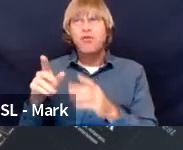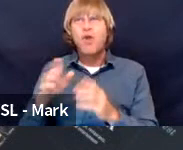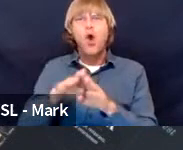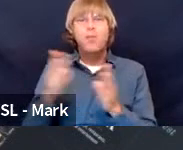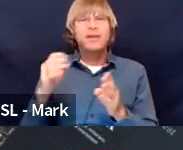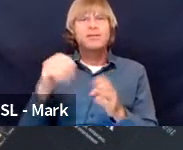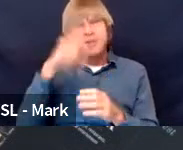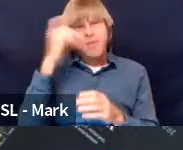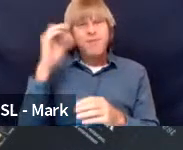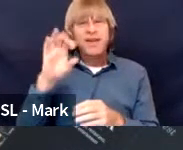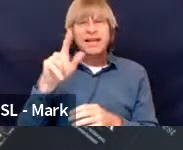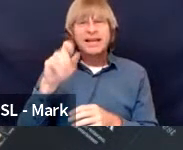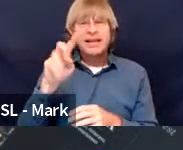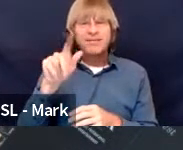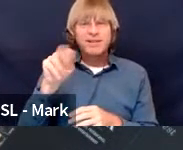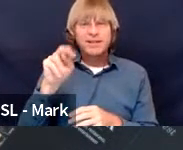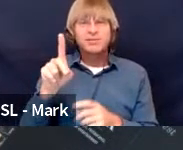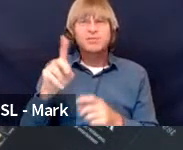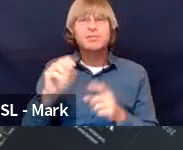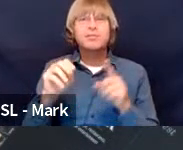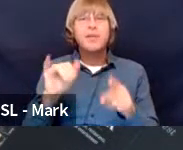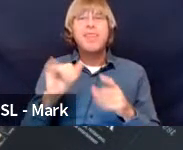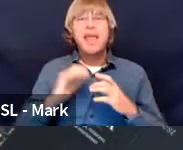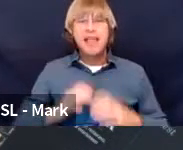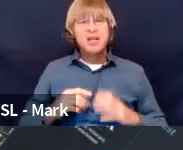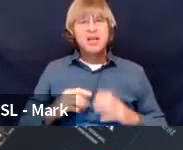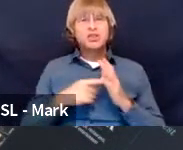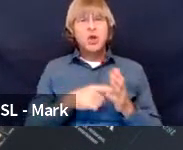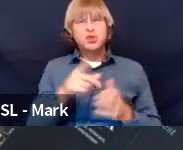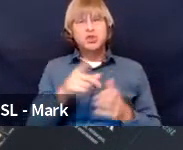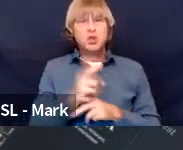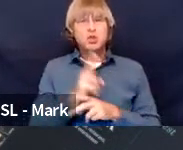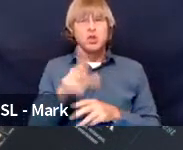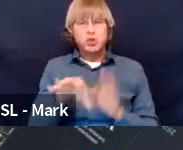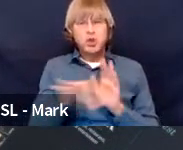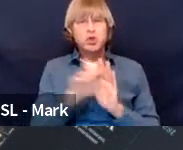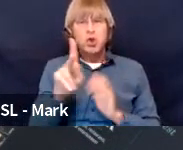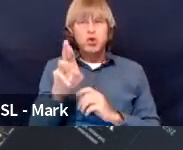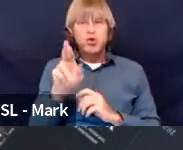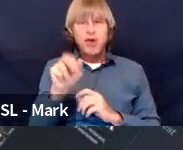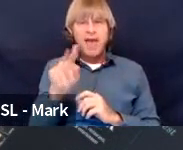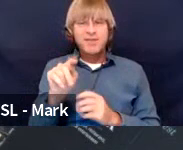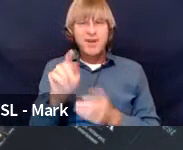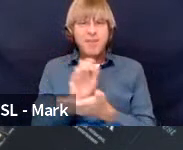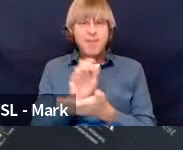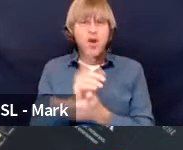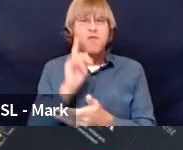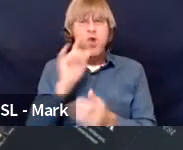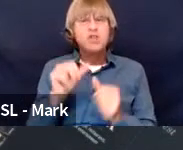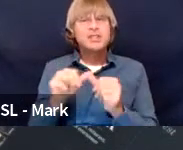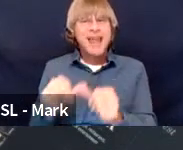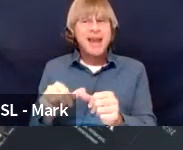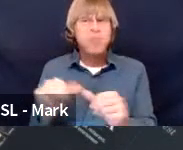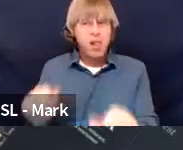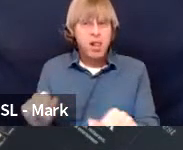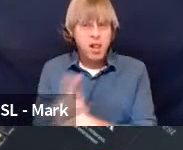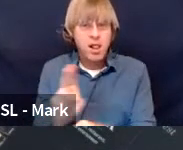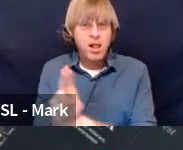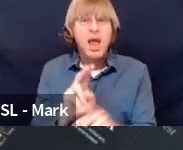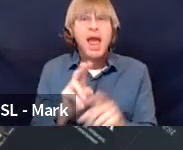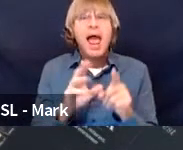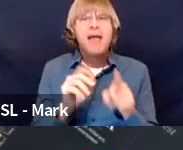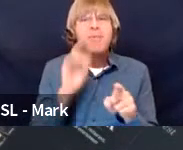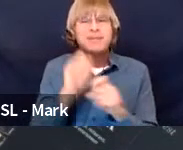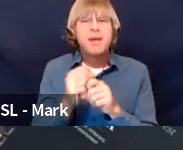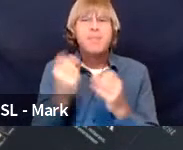opening in the suburbs of Cleveland. And again, the client chose craft paper for a sustainable aspect to it,